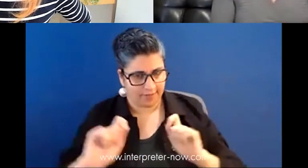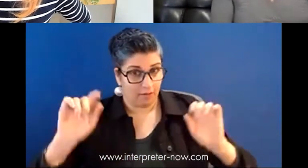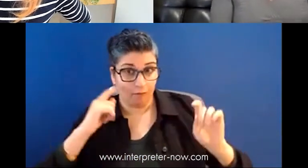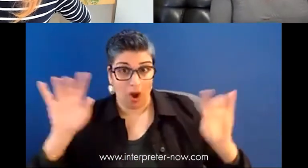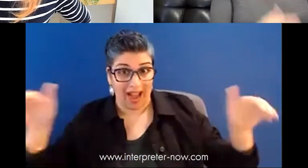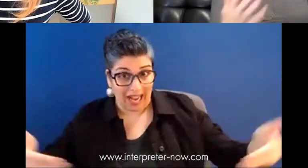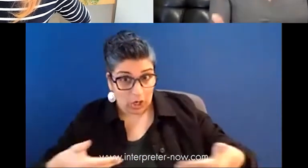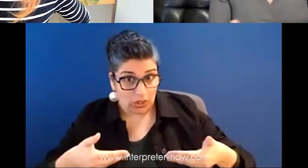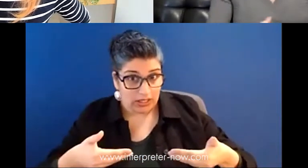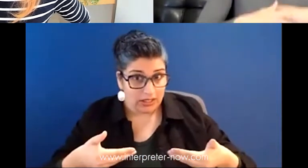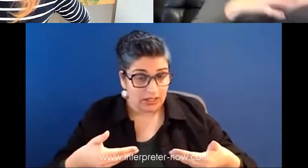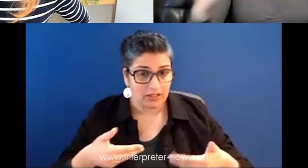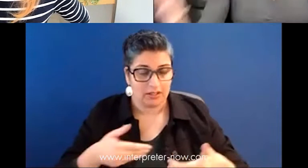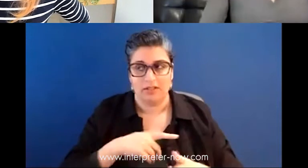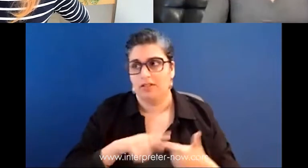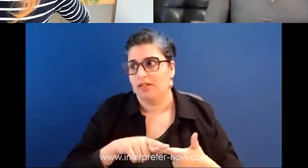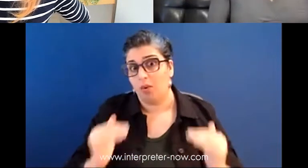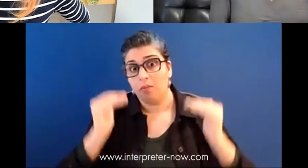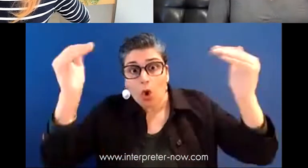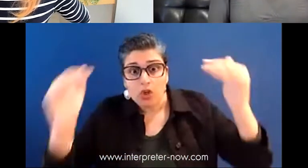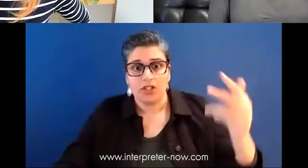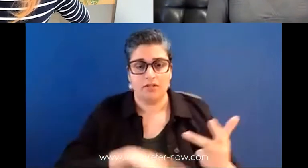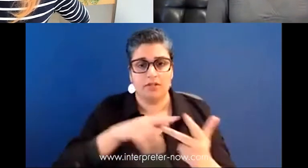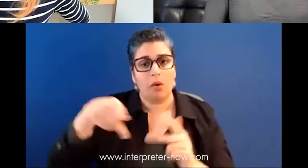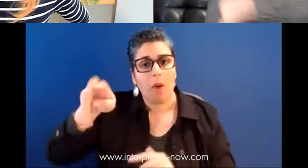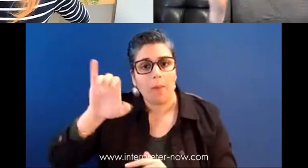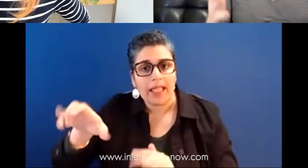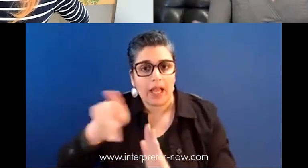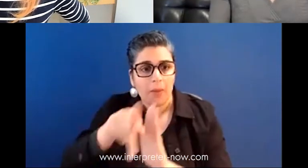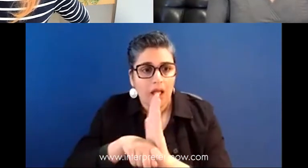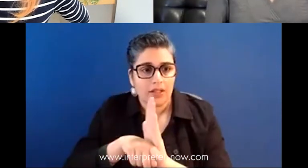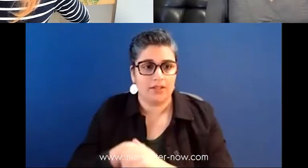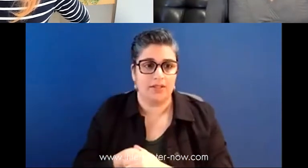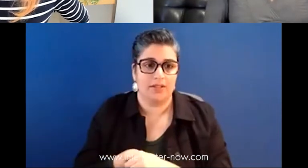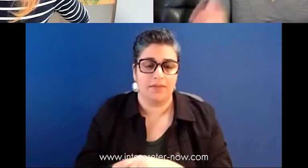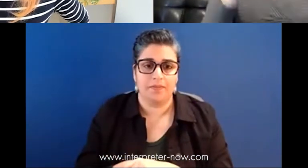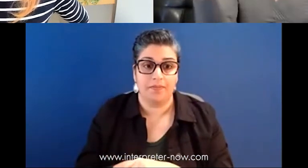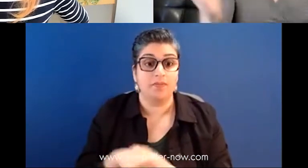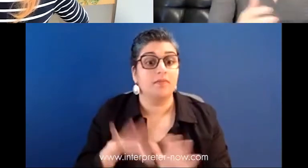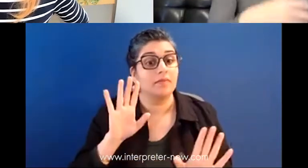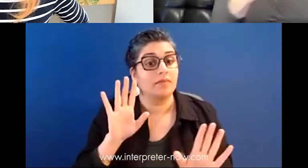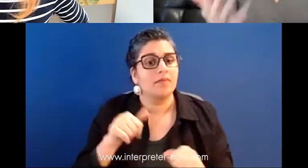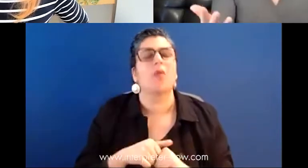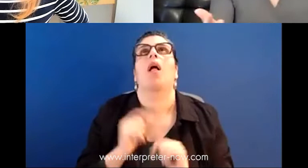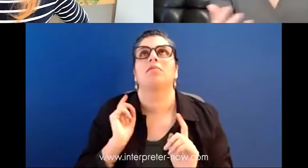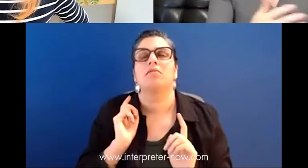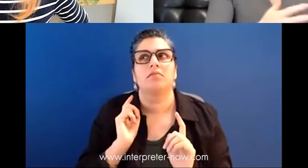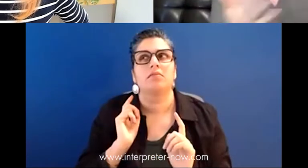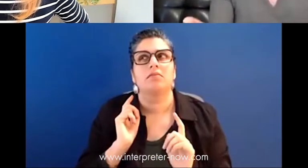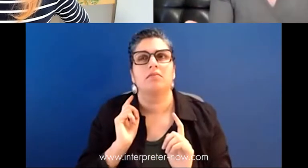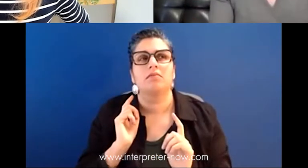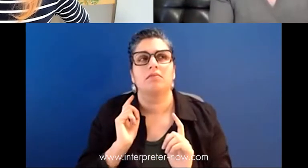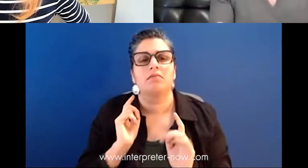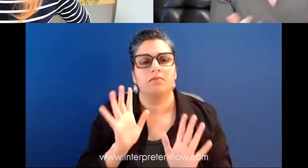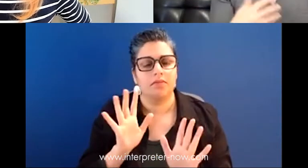or promotions or public policy? And in fact, 2 years ago, I guess then for